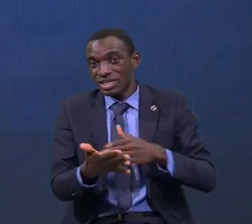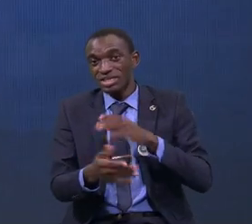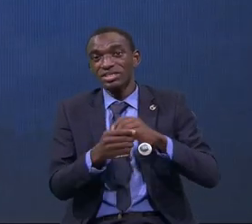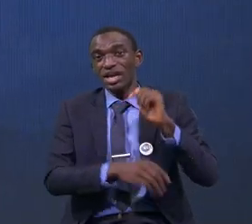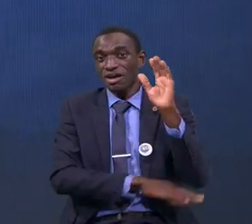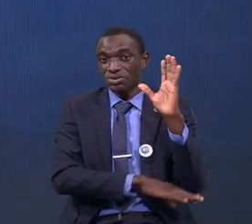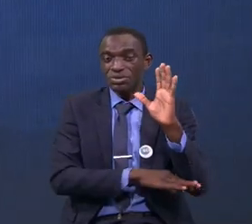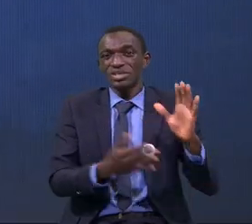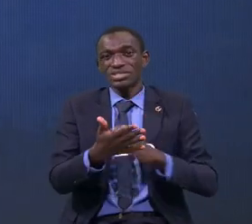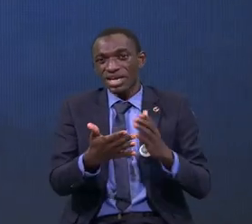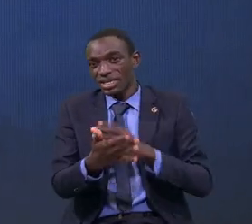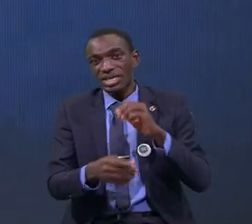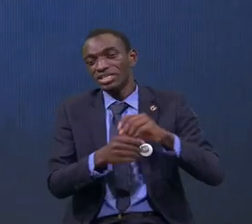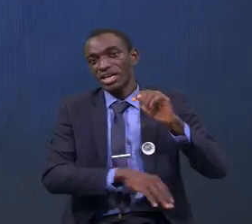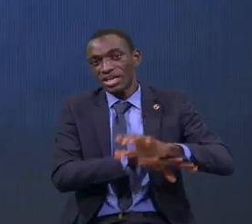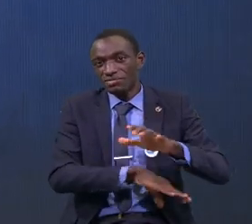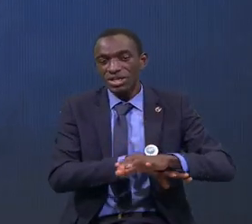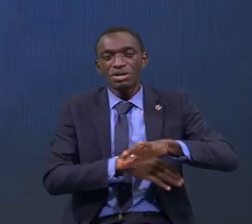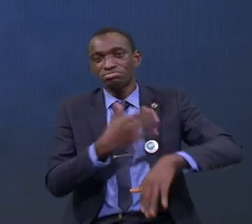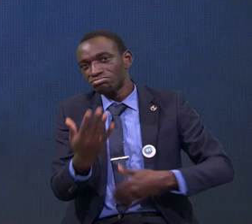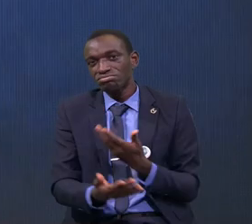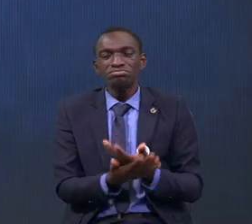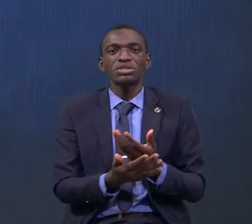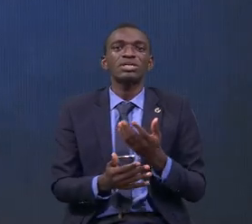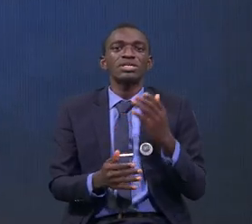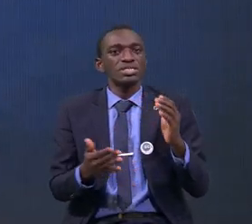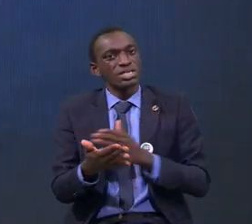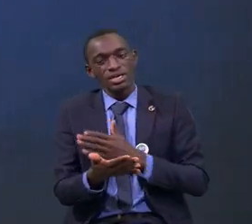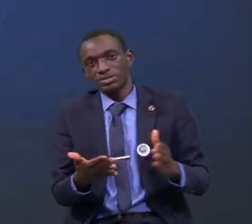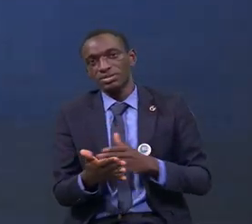the evening, sang it in my dreams.